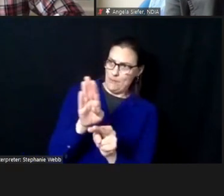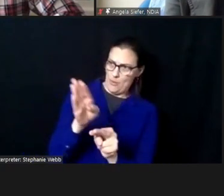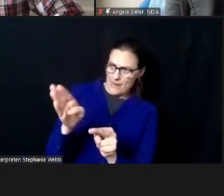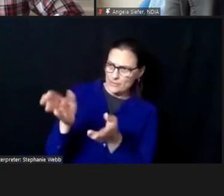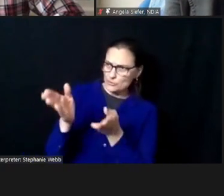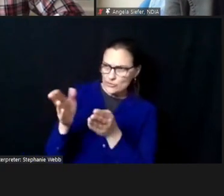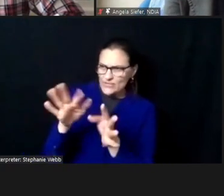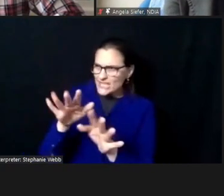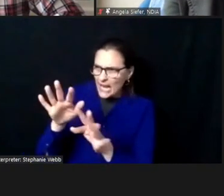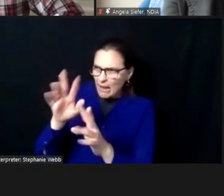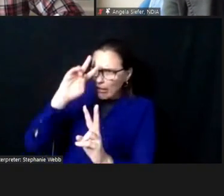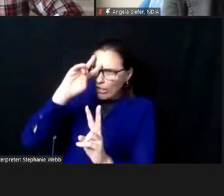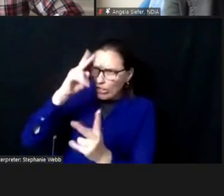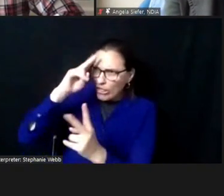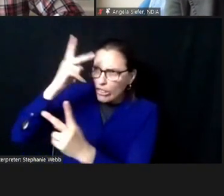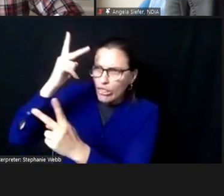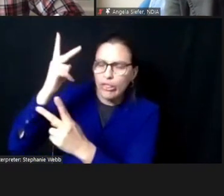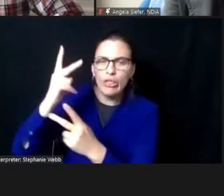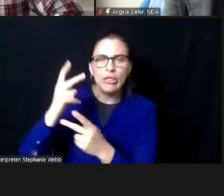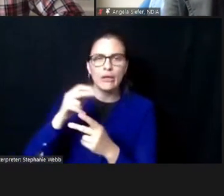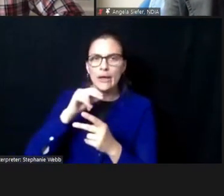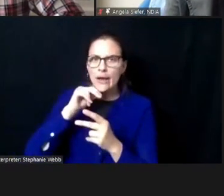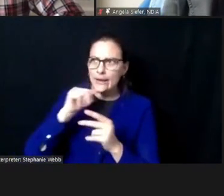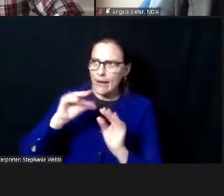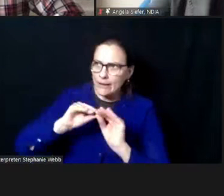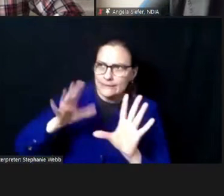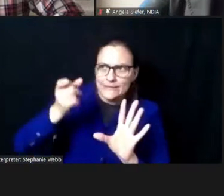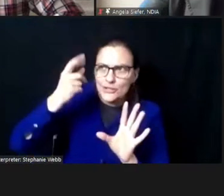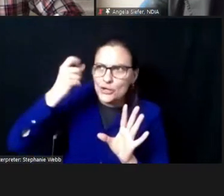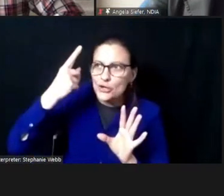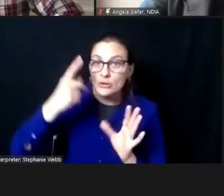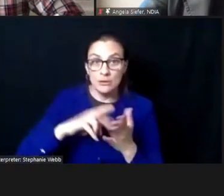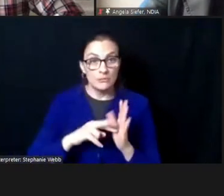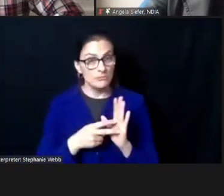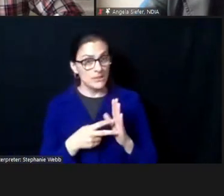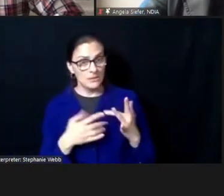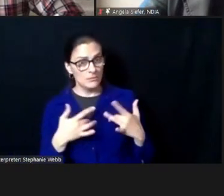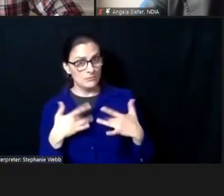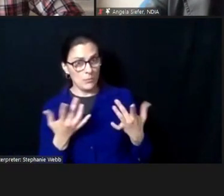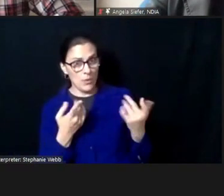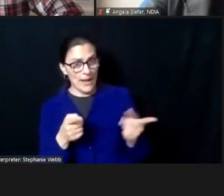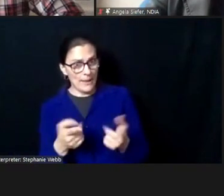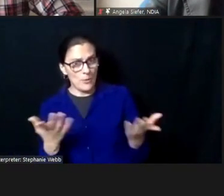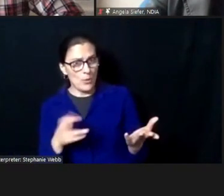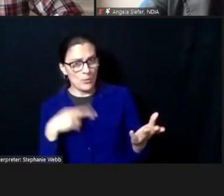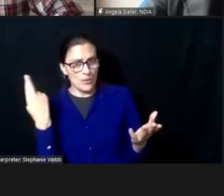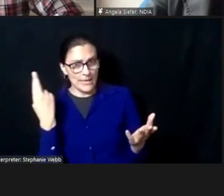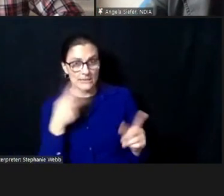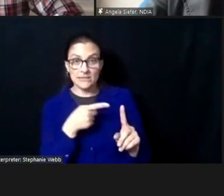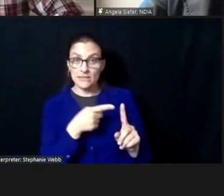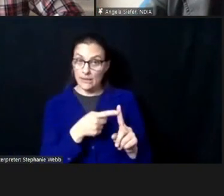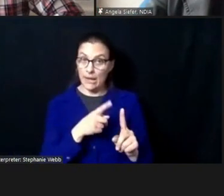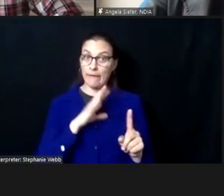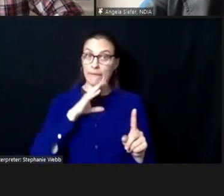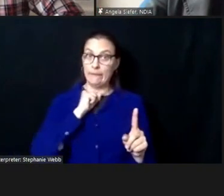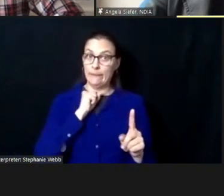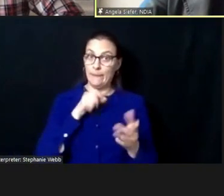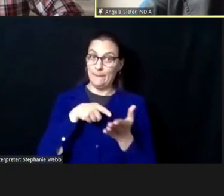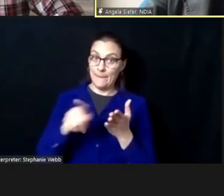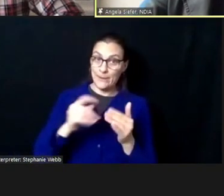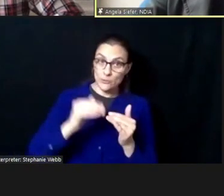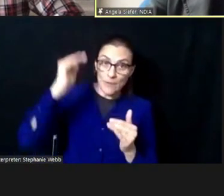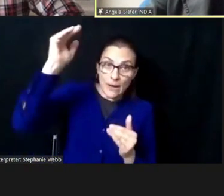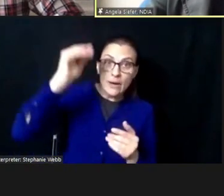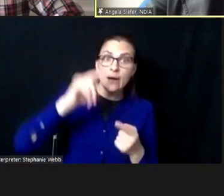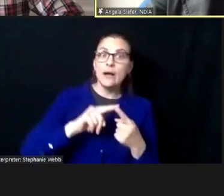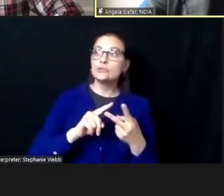what they're getting? Are consumers out there overpaying? Or are they subscribing to services that don't meet their needs currently? We hear